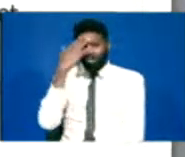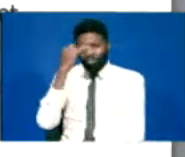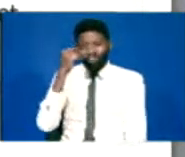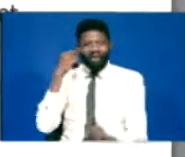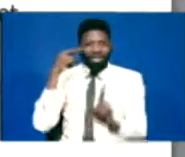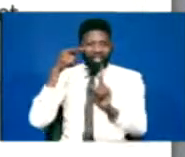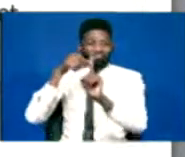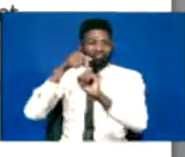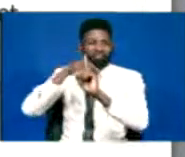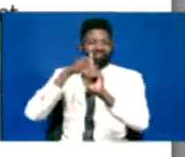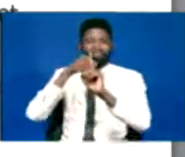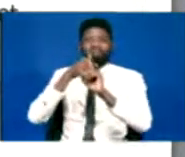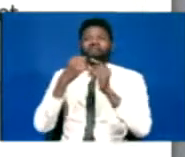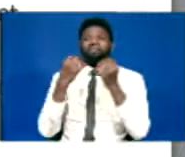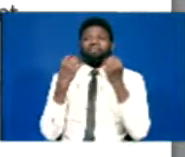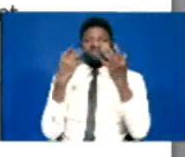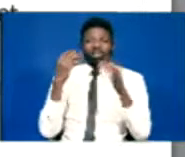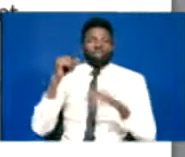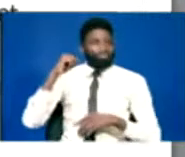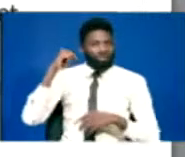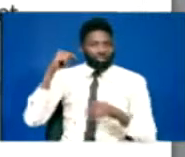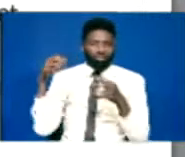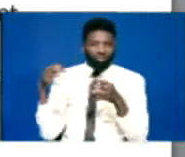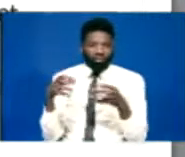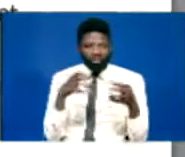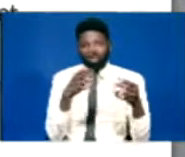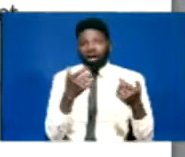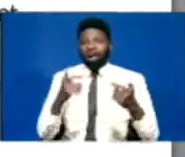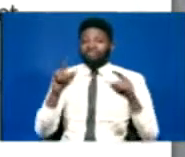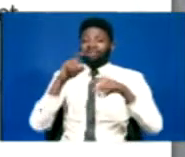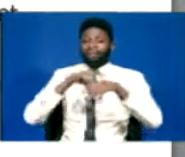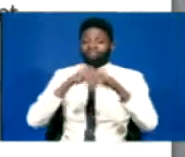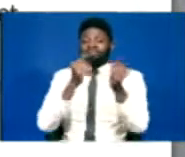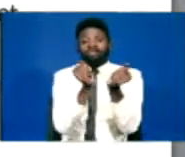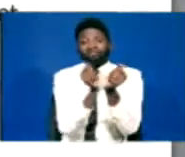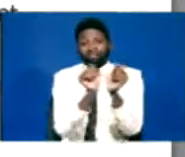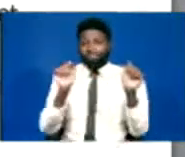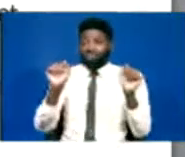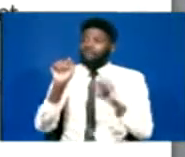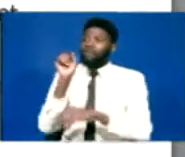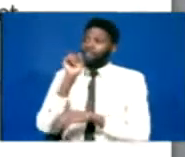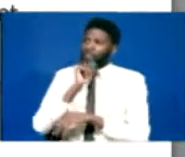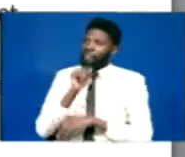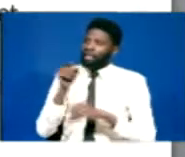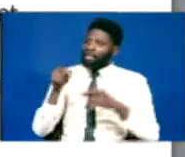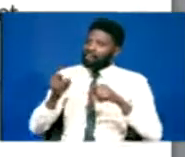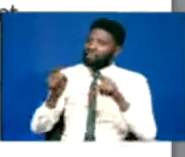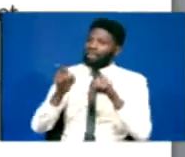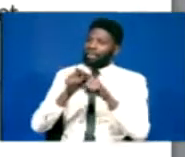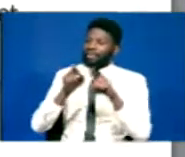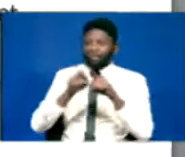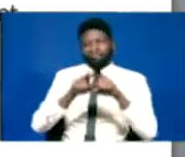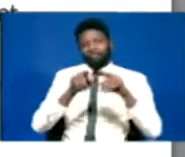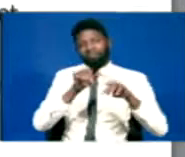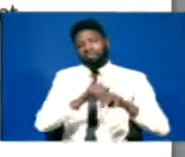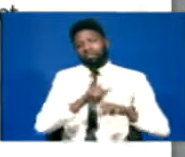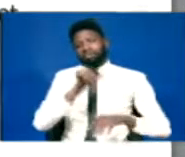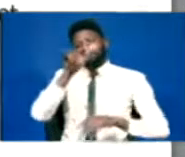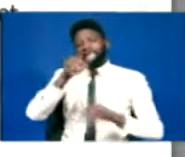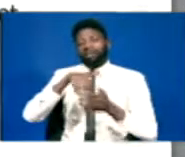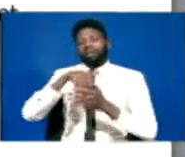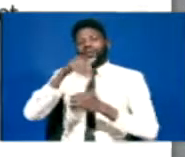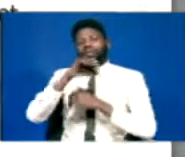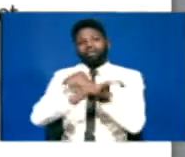his release in from that particular time he was incarcerated, he was able to flee the country and went to